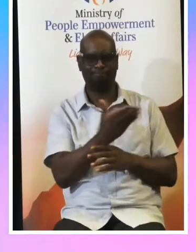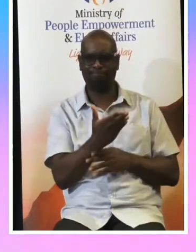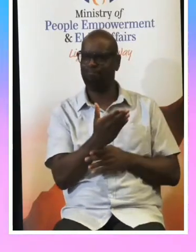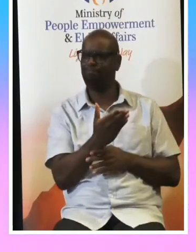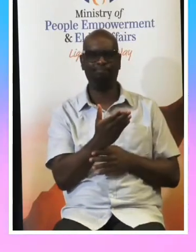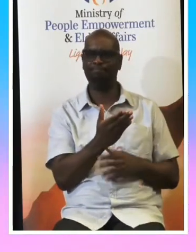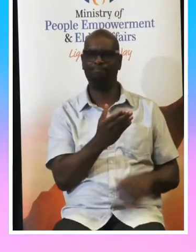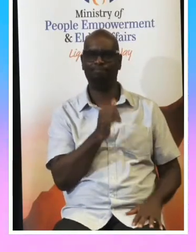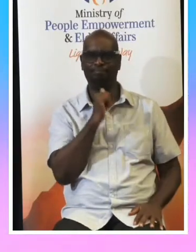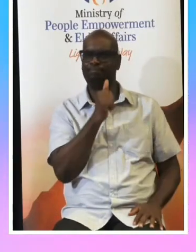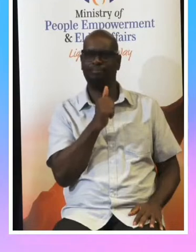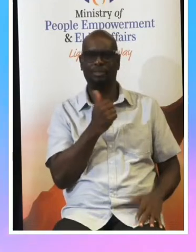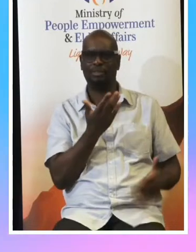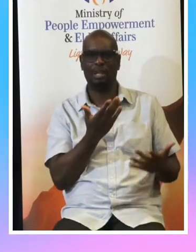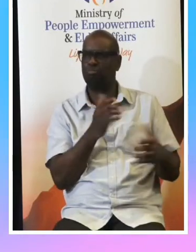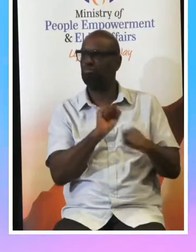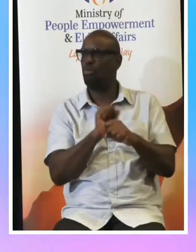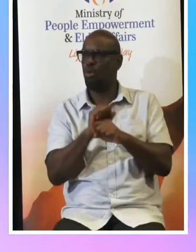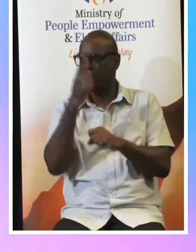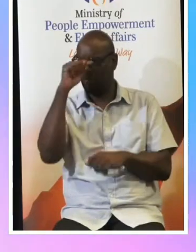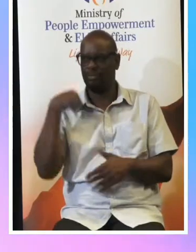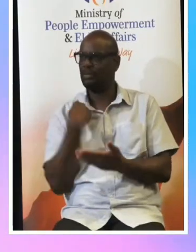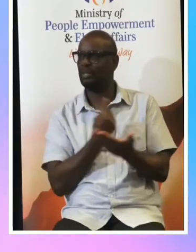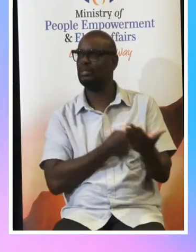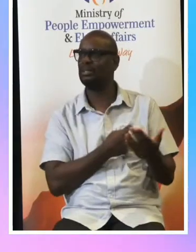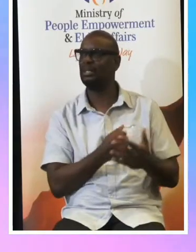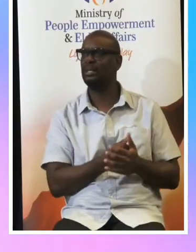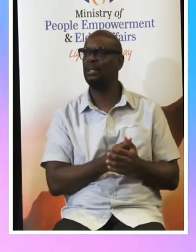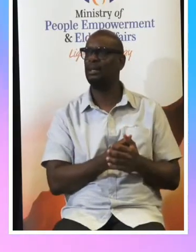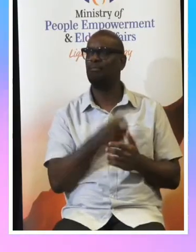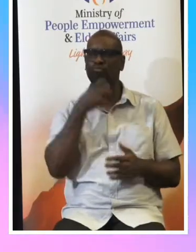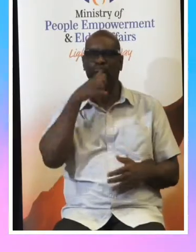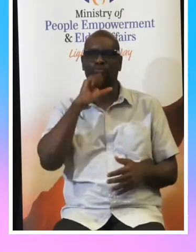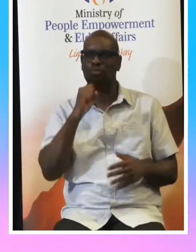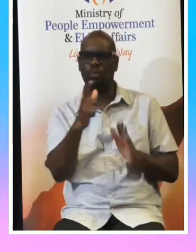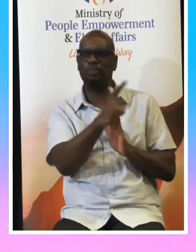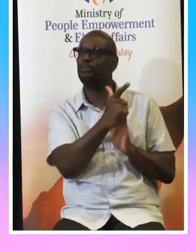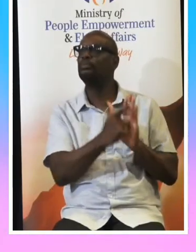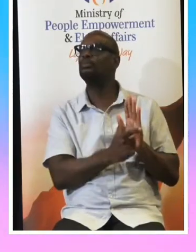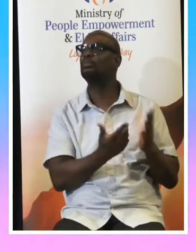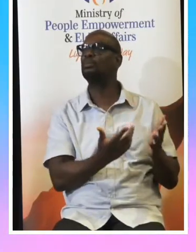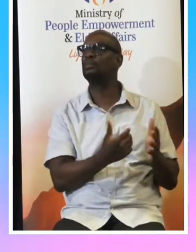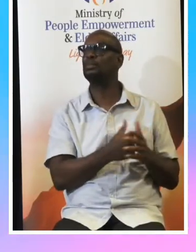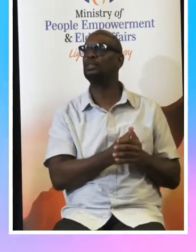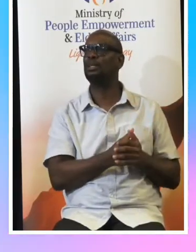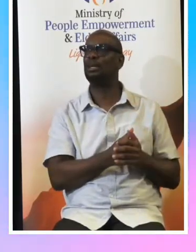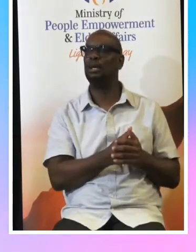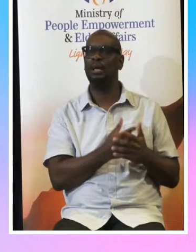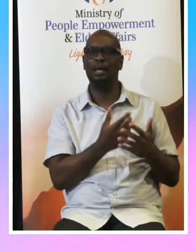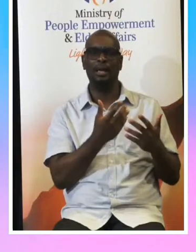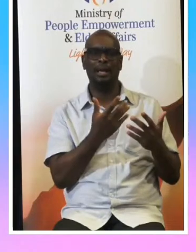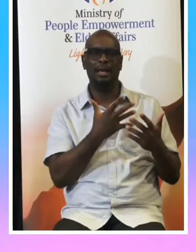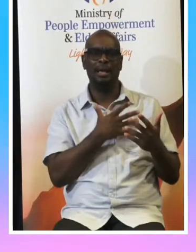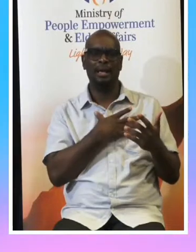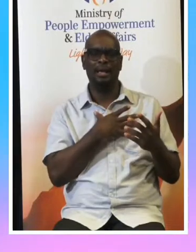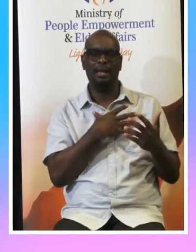early progress around SRH legislation, and the initial steps around free education.